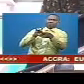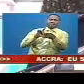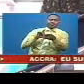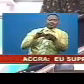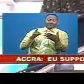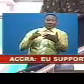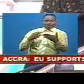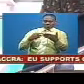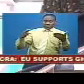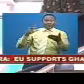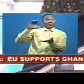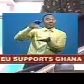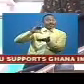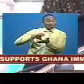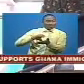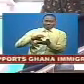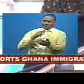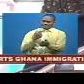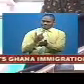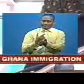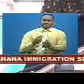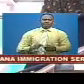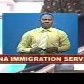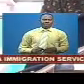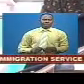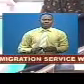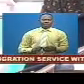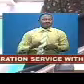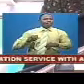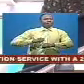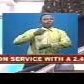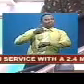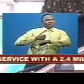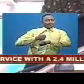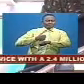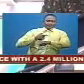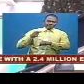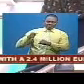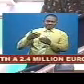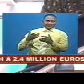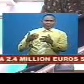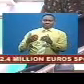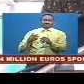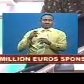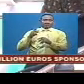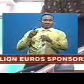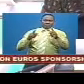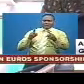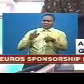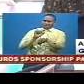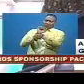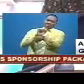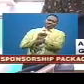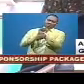migration resource center in Ghana, establishing an anti-human smuggling and trafficking